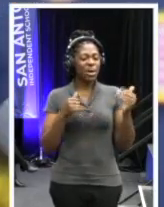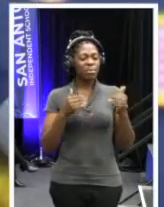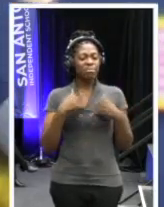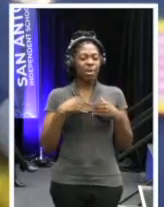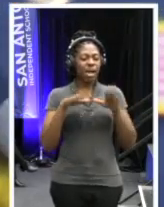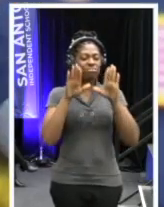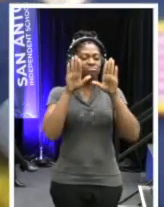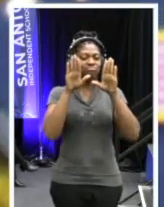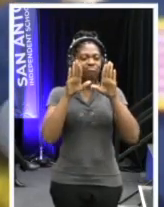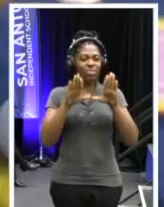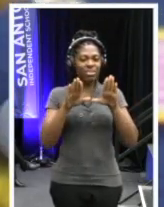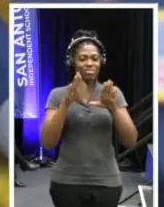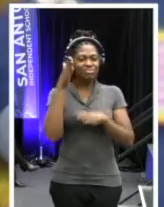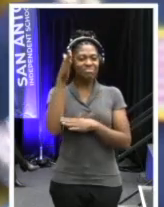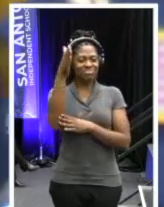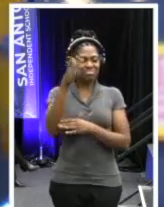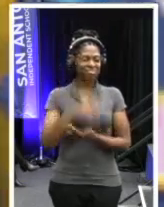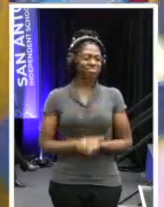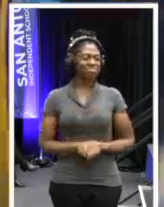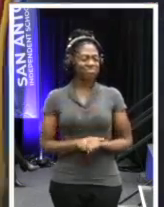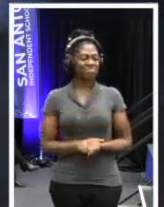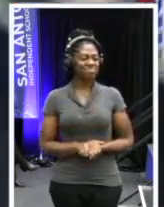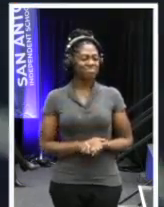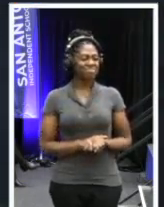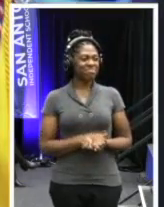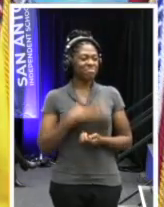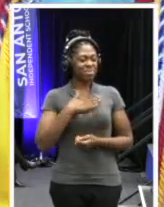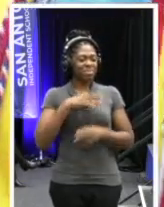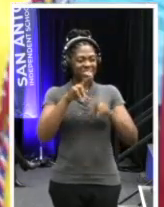success. Please be seated.